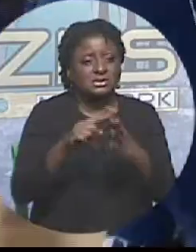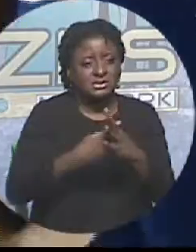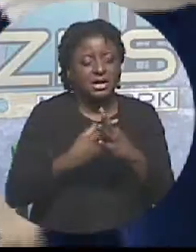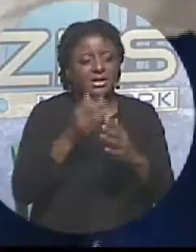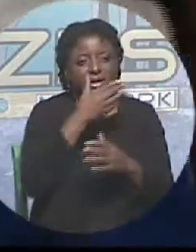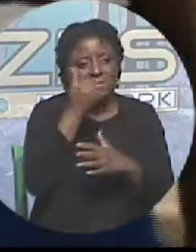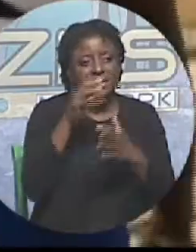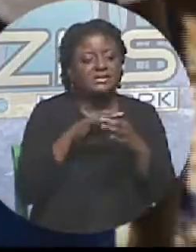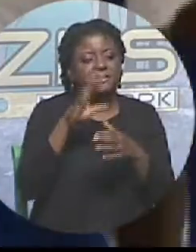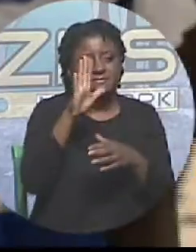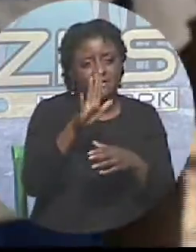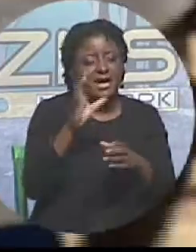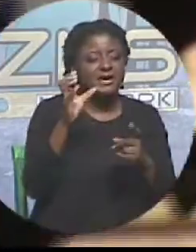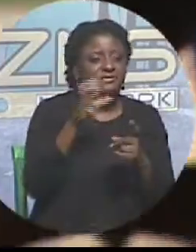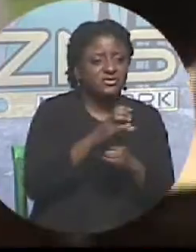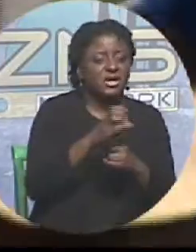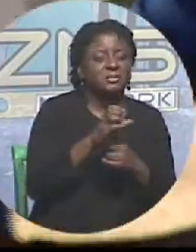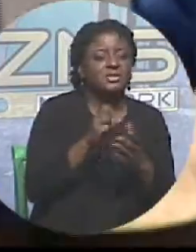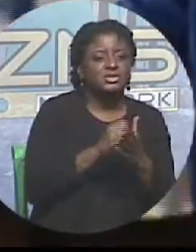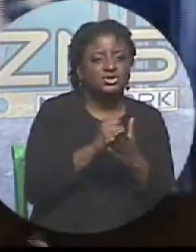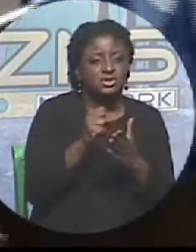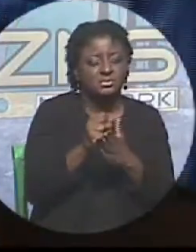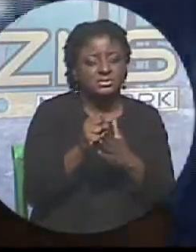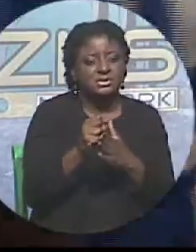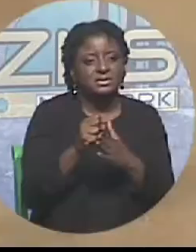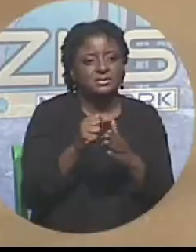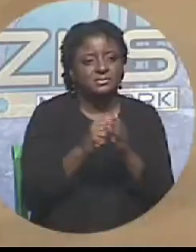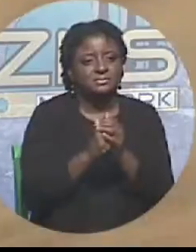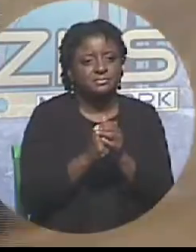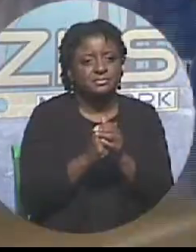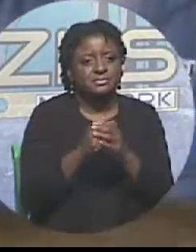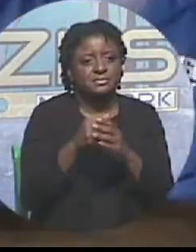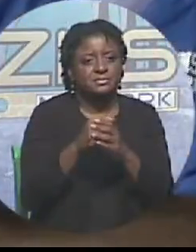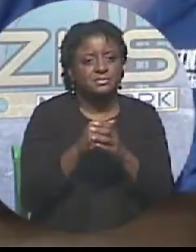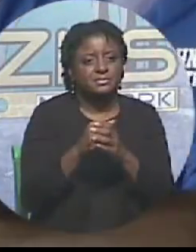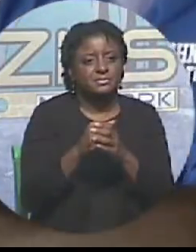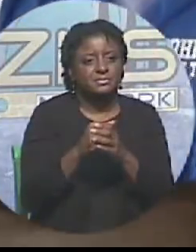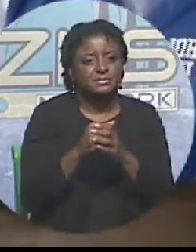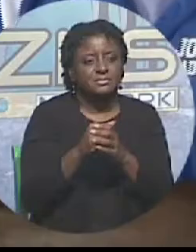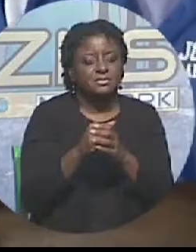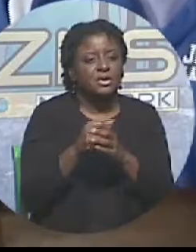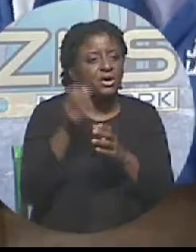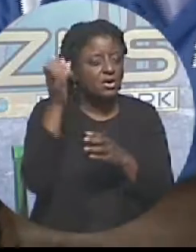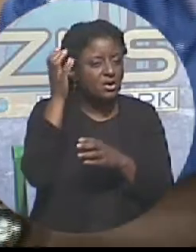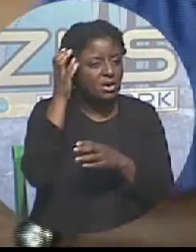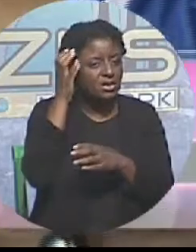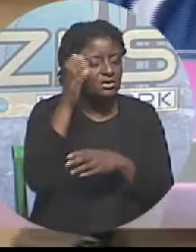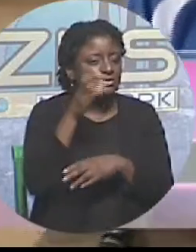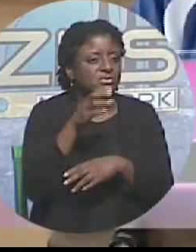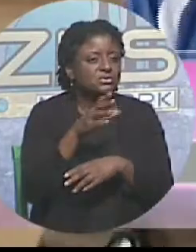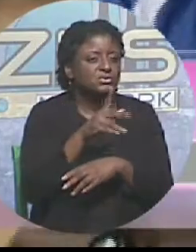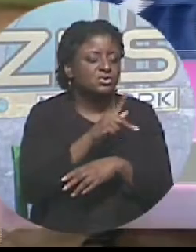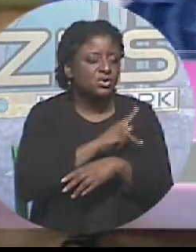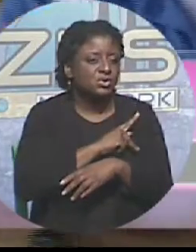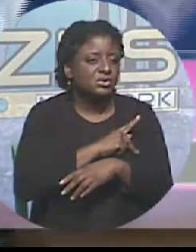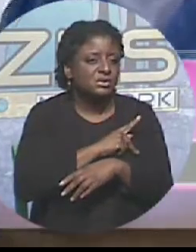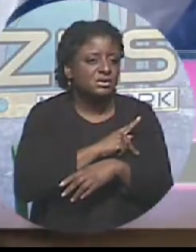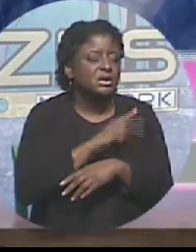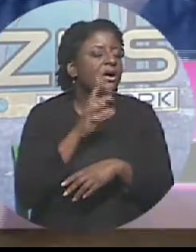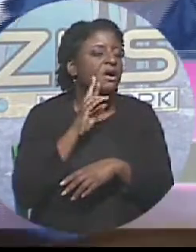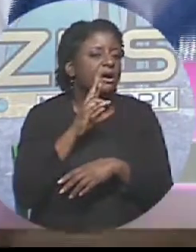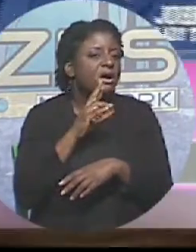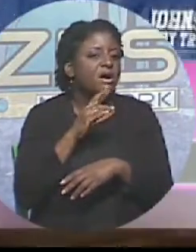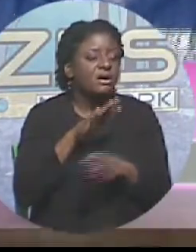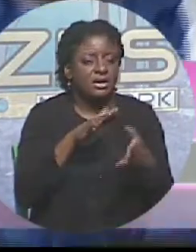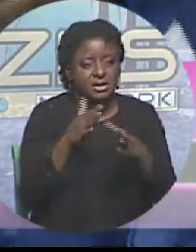which are being held in honor of her late husband. Colin Strappy Knowles was an icon in softball over the years